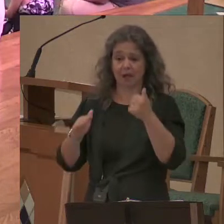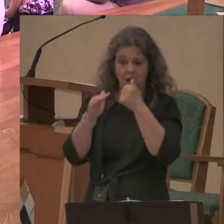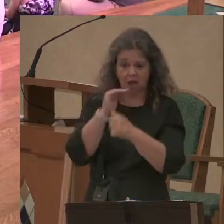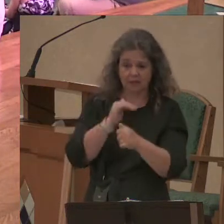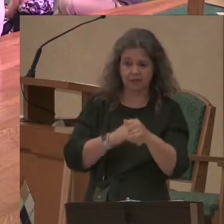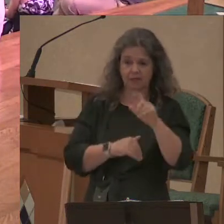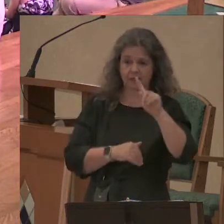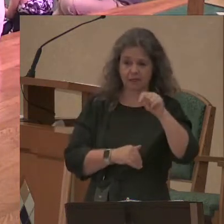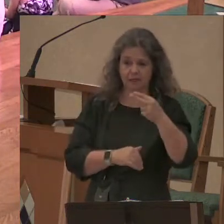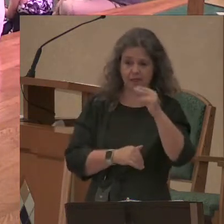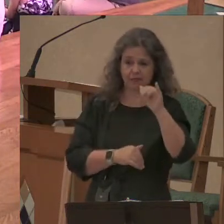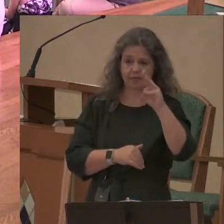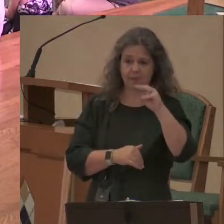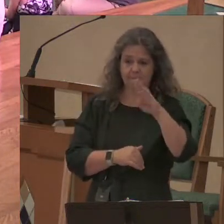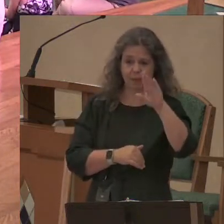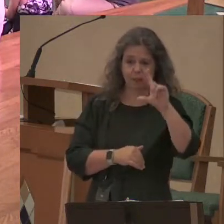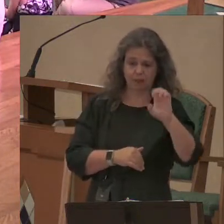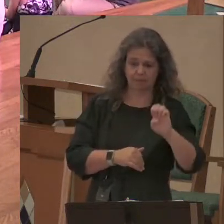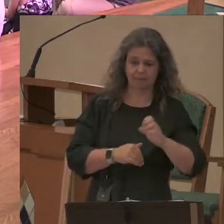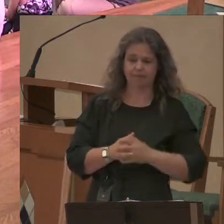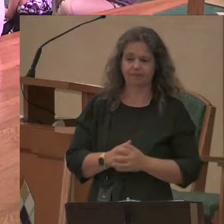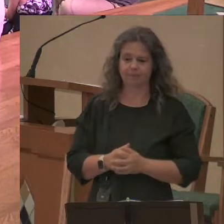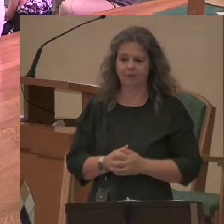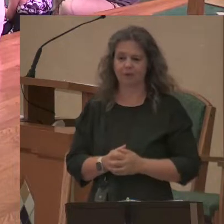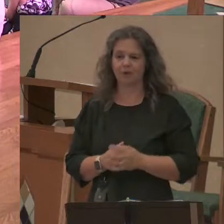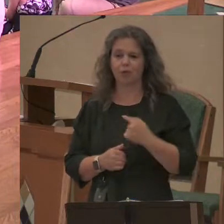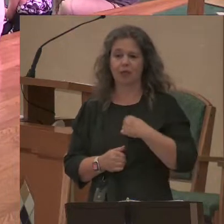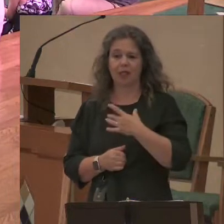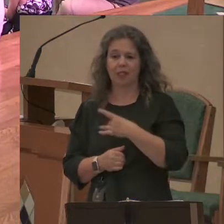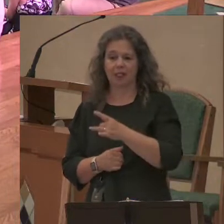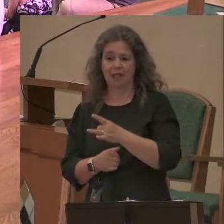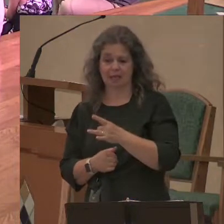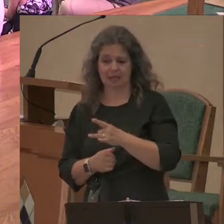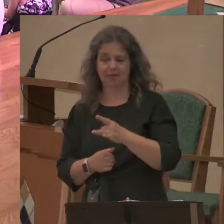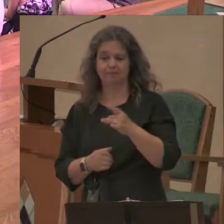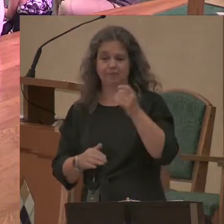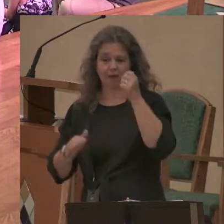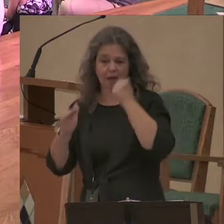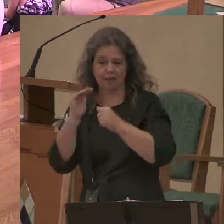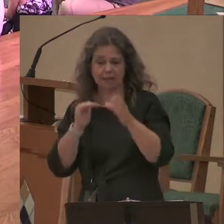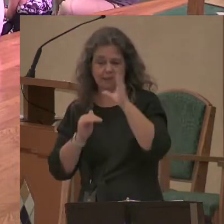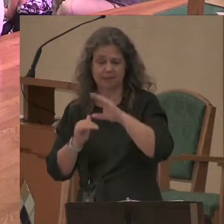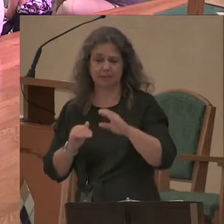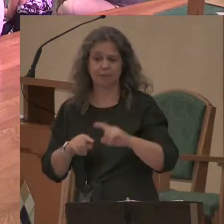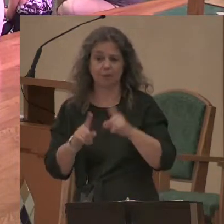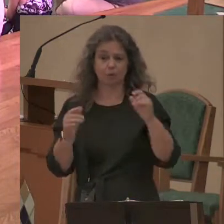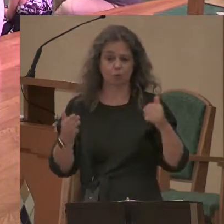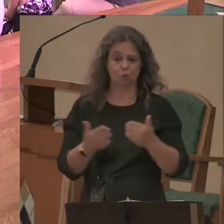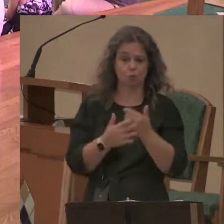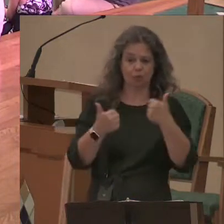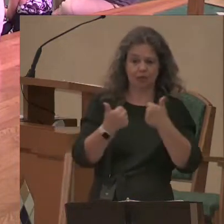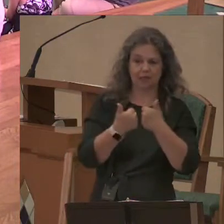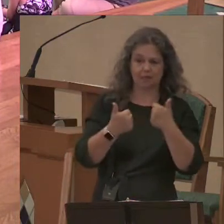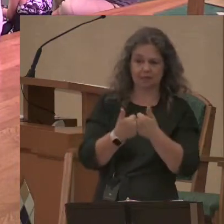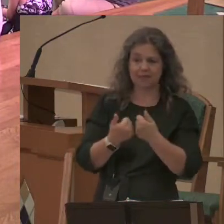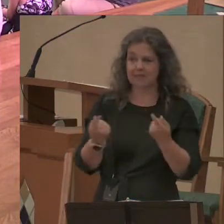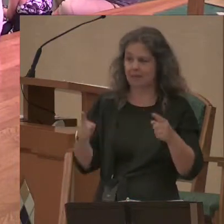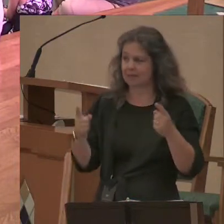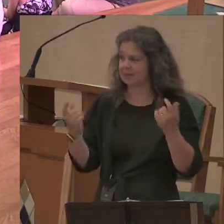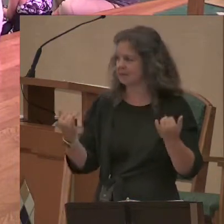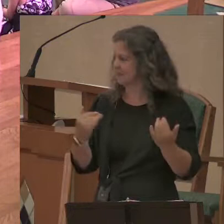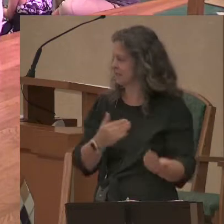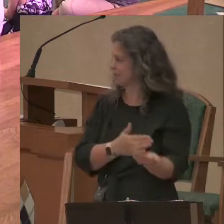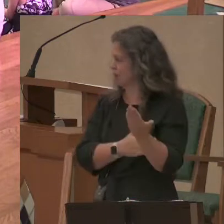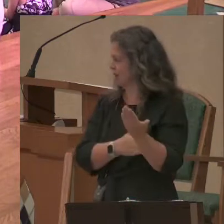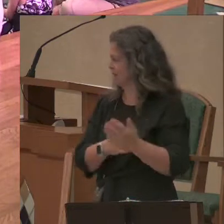to do hide-and-seek games. Well, there's a brand new game that's just going crazy around the here today. And